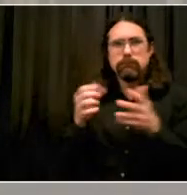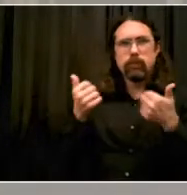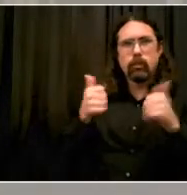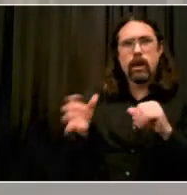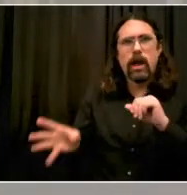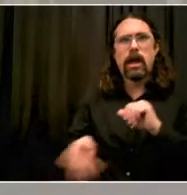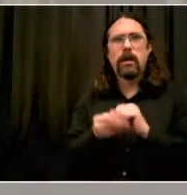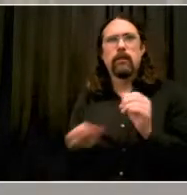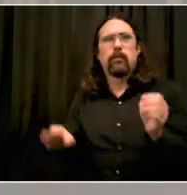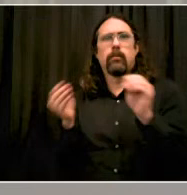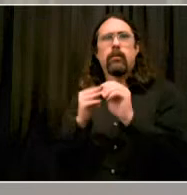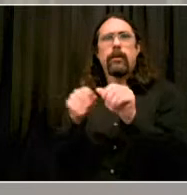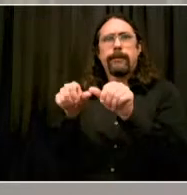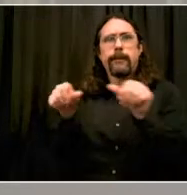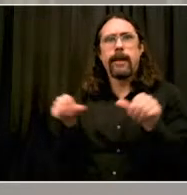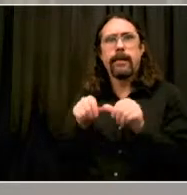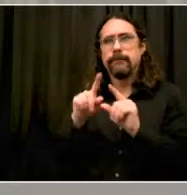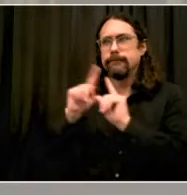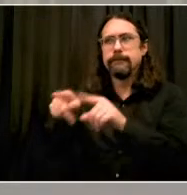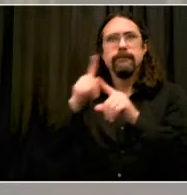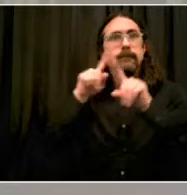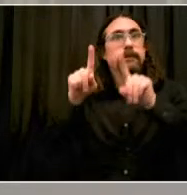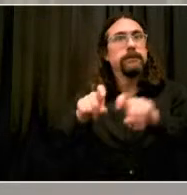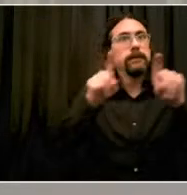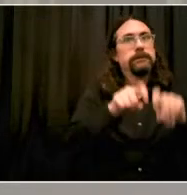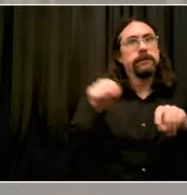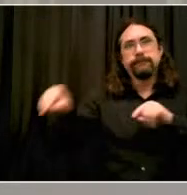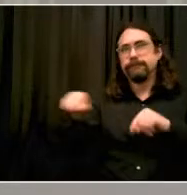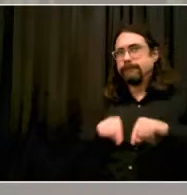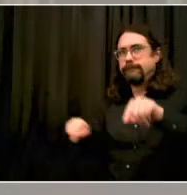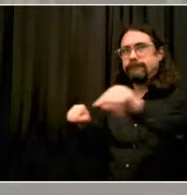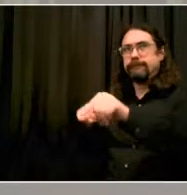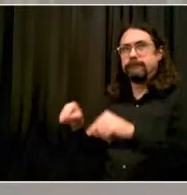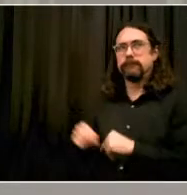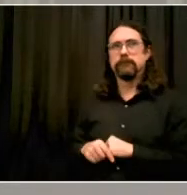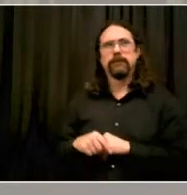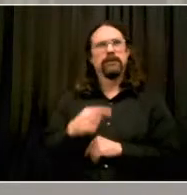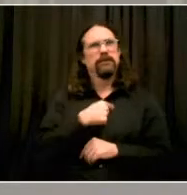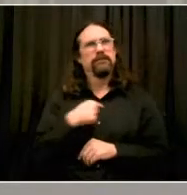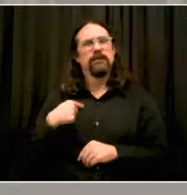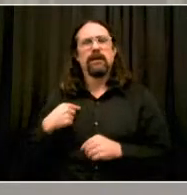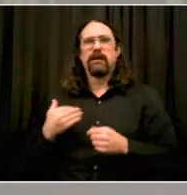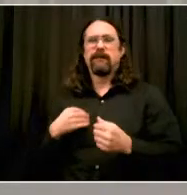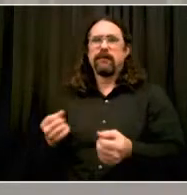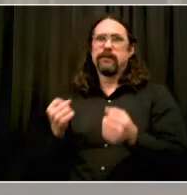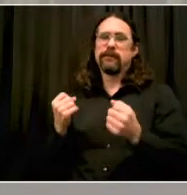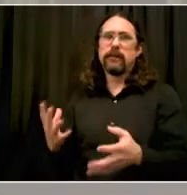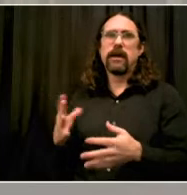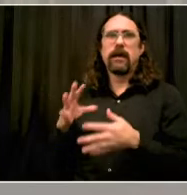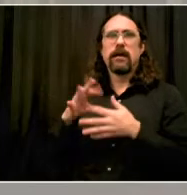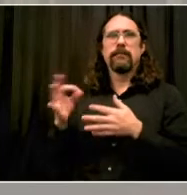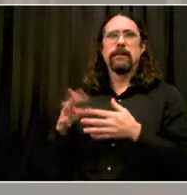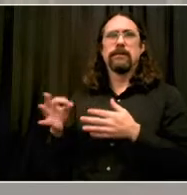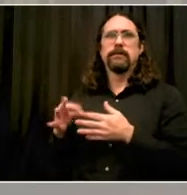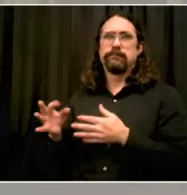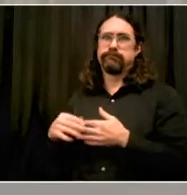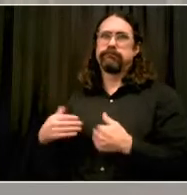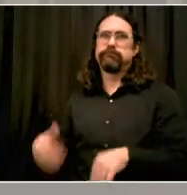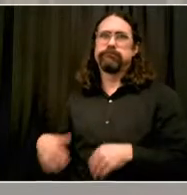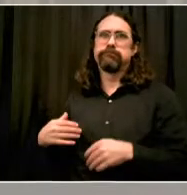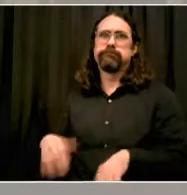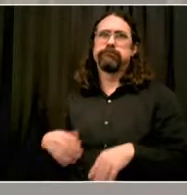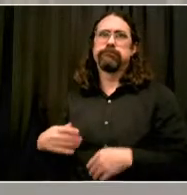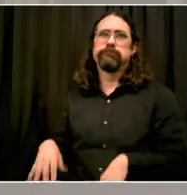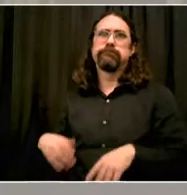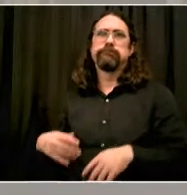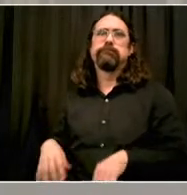can find them by going to nyc.gov/COVID test. Or calling 212 COVID-19 to find